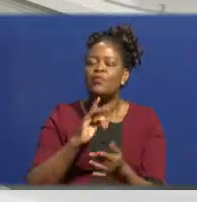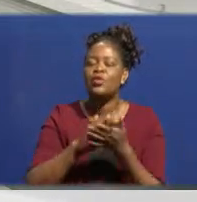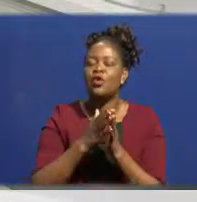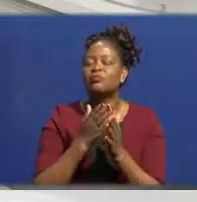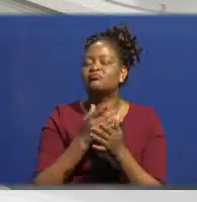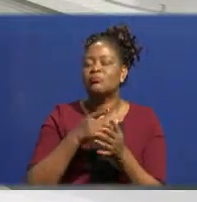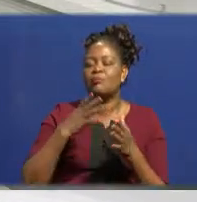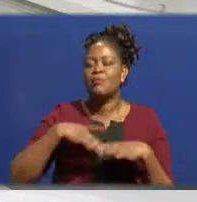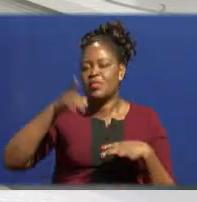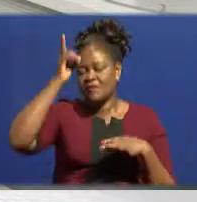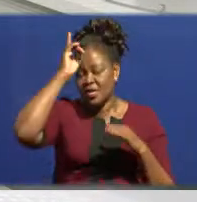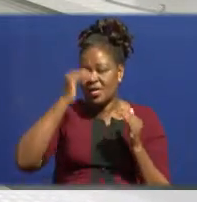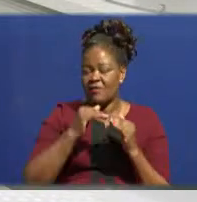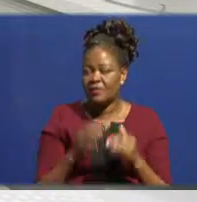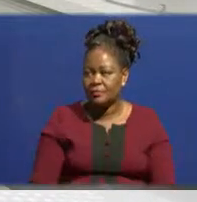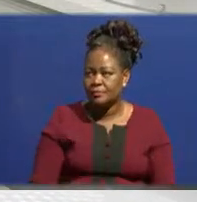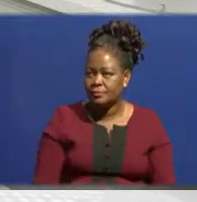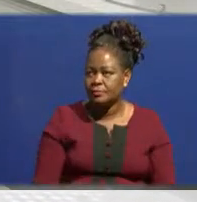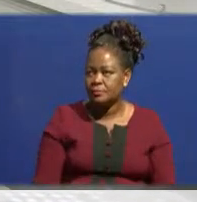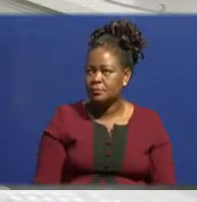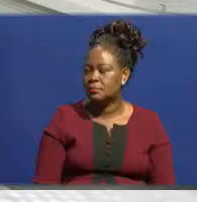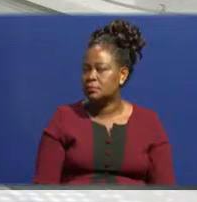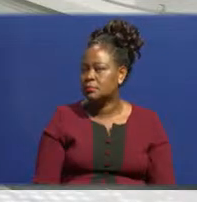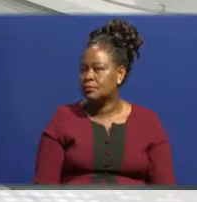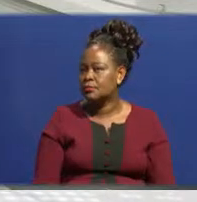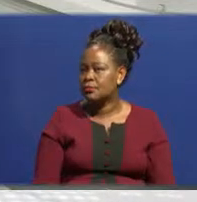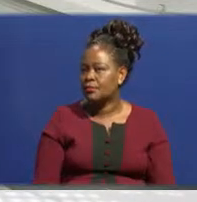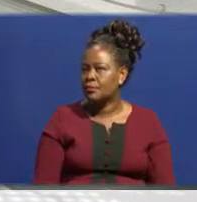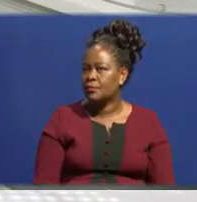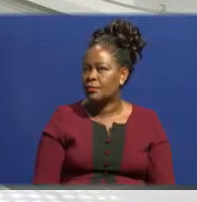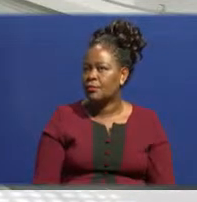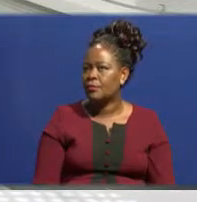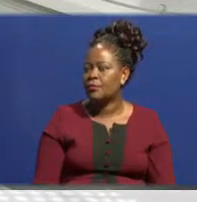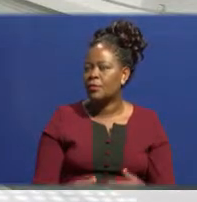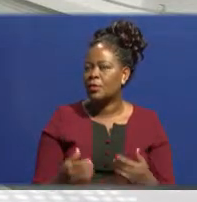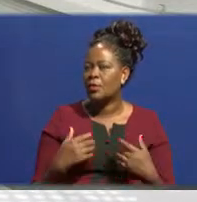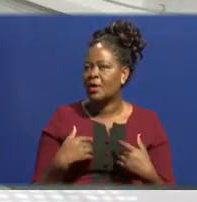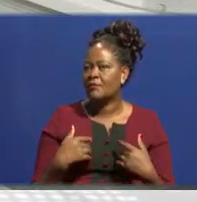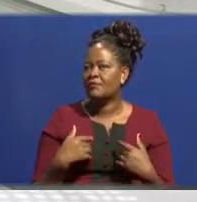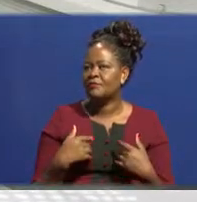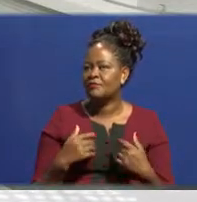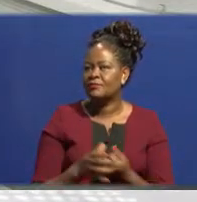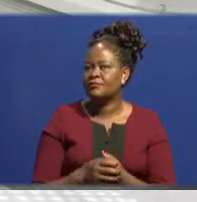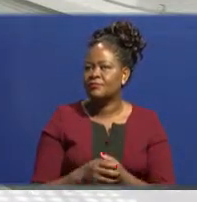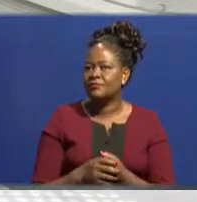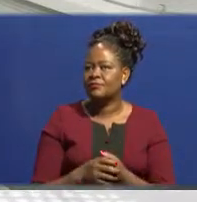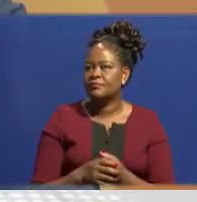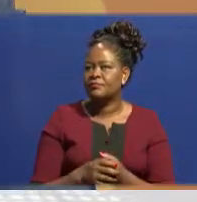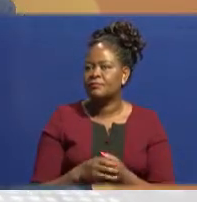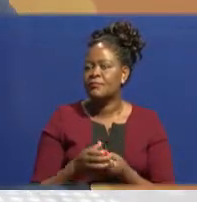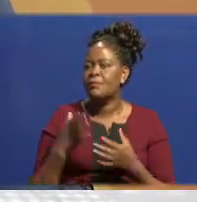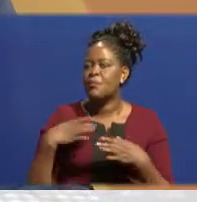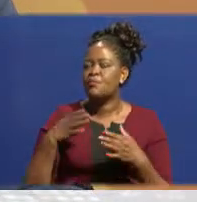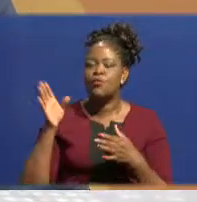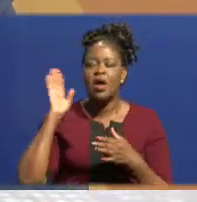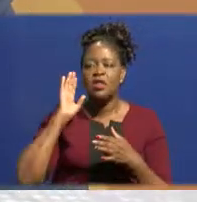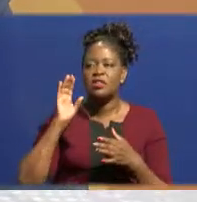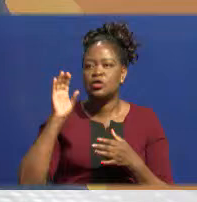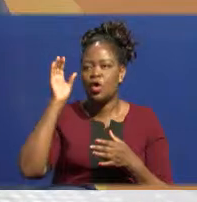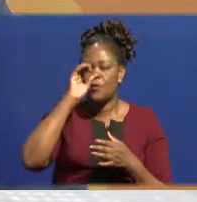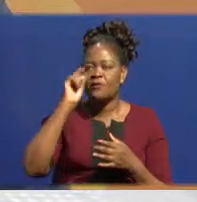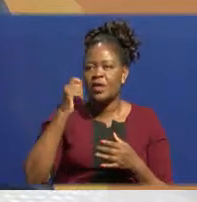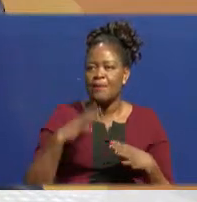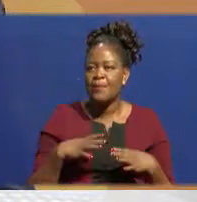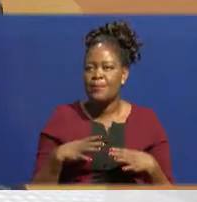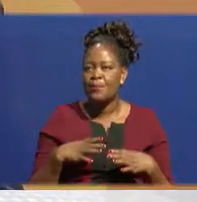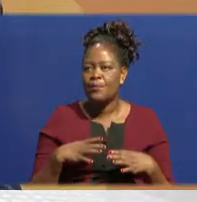have grounded peace like Mheshimiwa CNN here. Yeah. To listen to the views of Kenyans. Yeah. The Sky Team now.